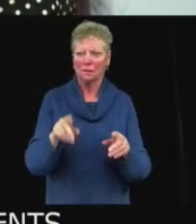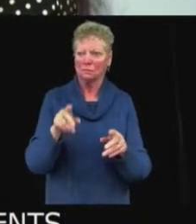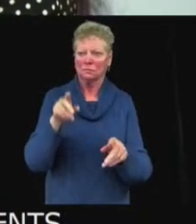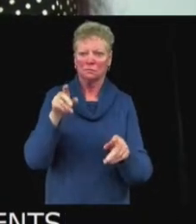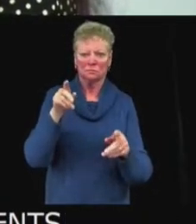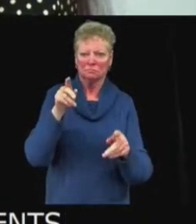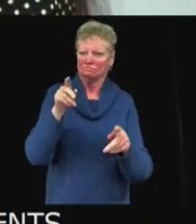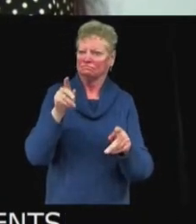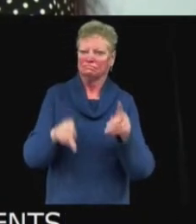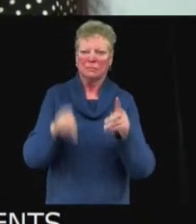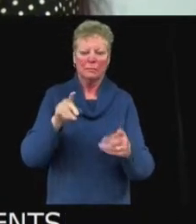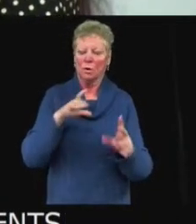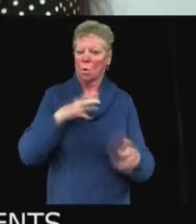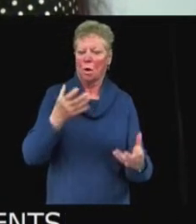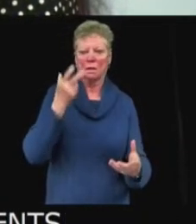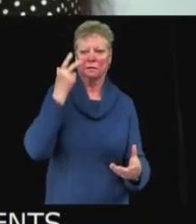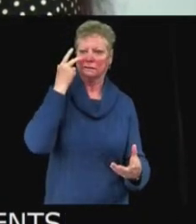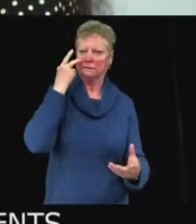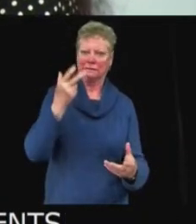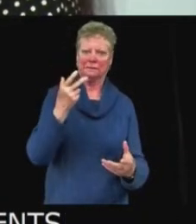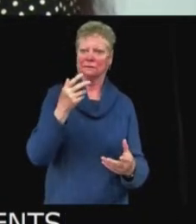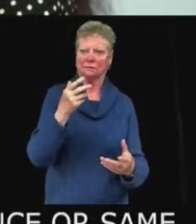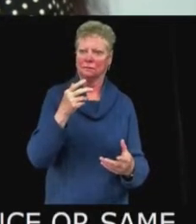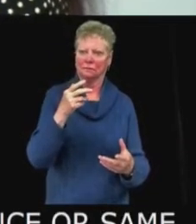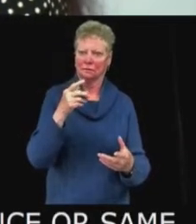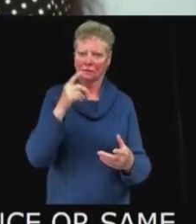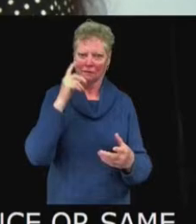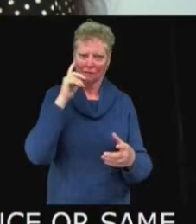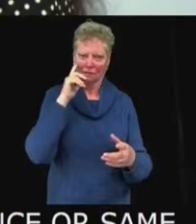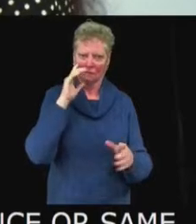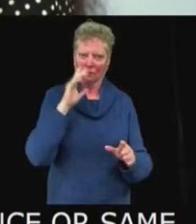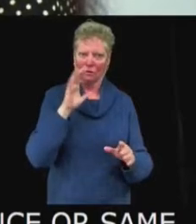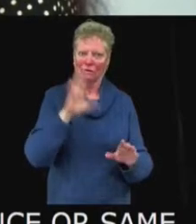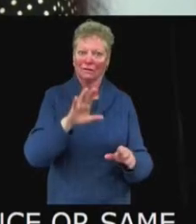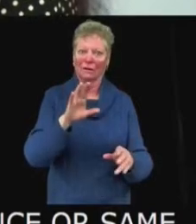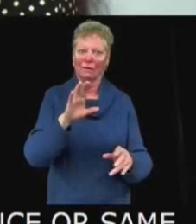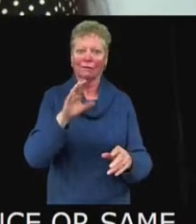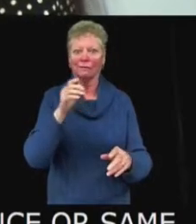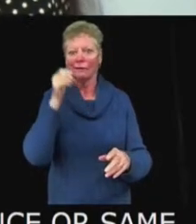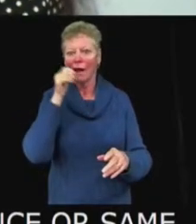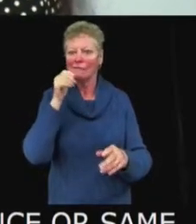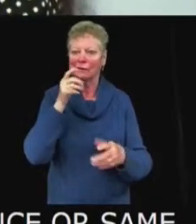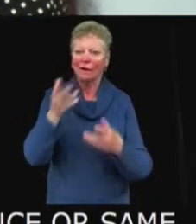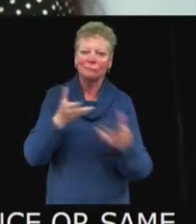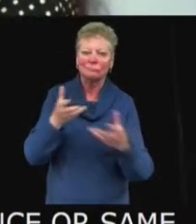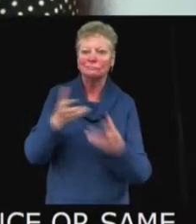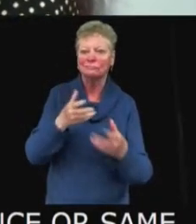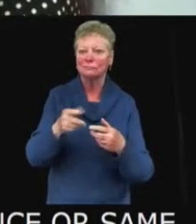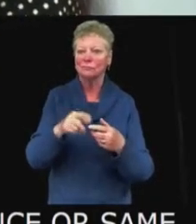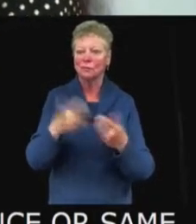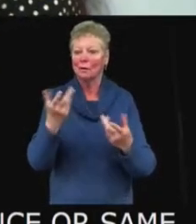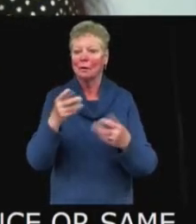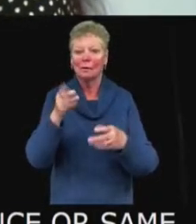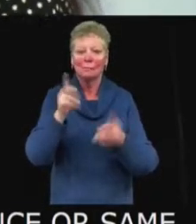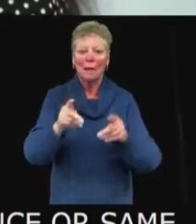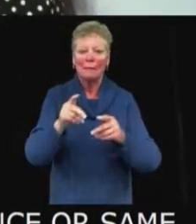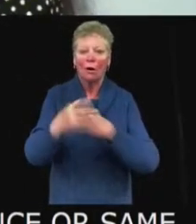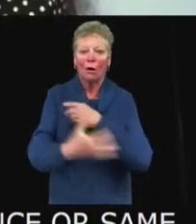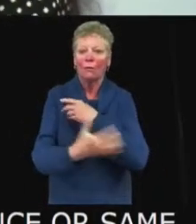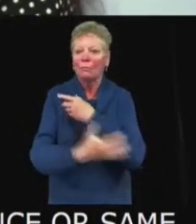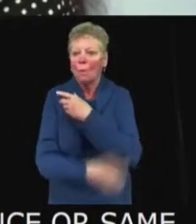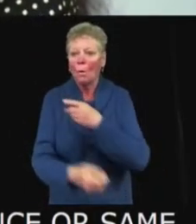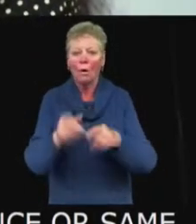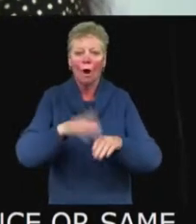of violence or same kind of energy brought to everyday interactions, such as policing people who are unhoused or policing people who